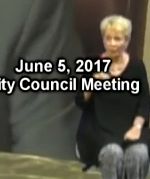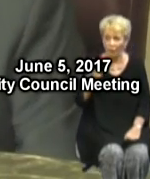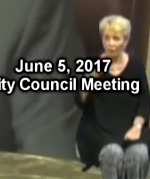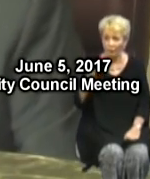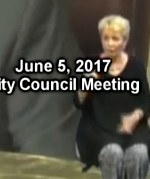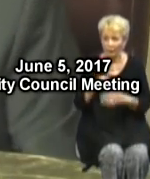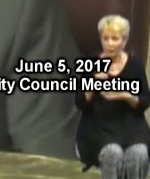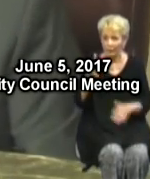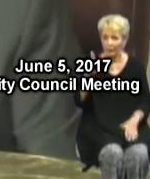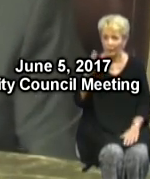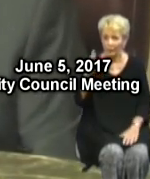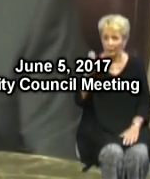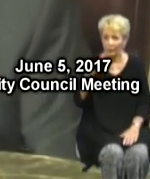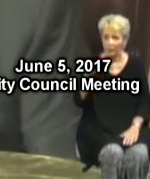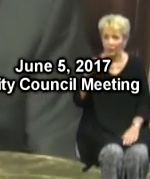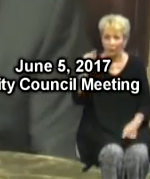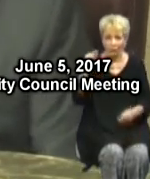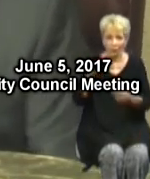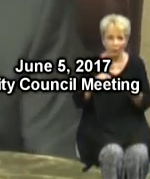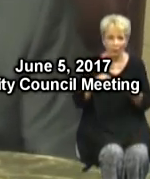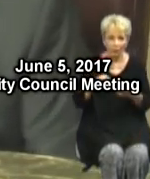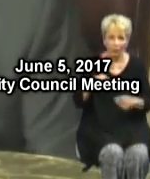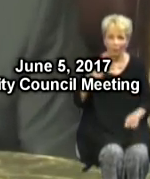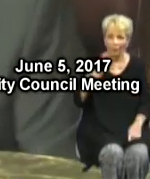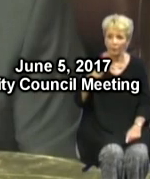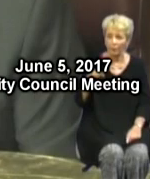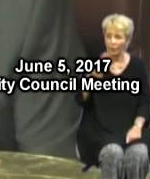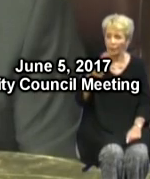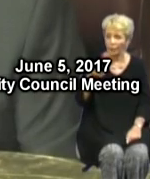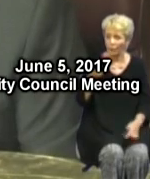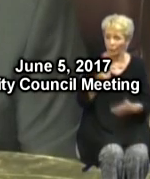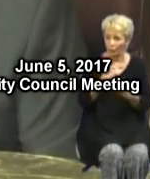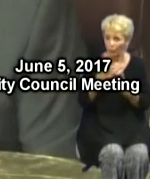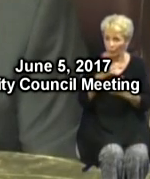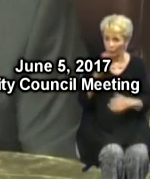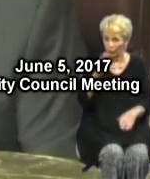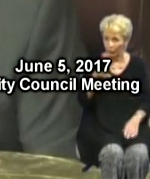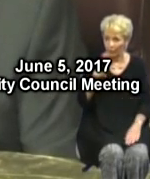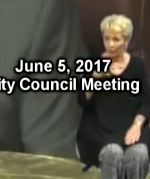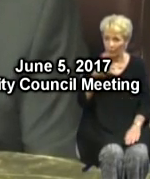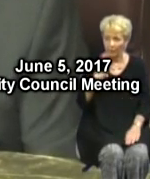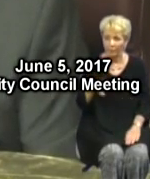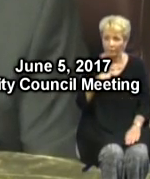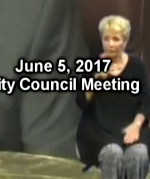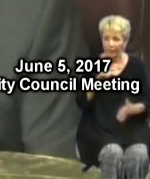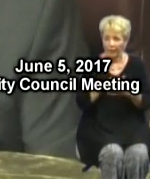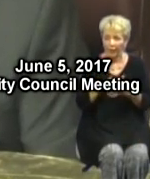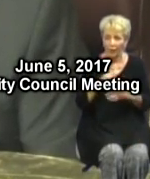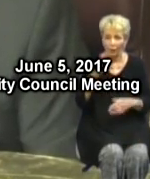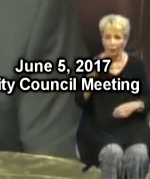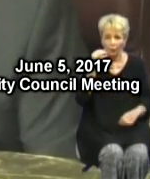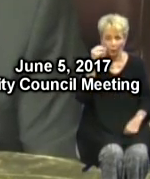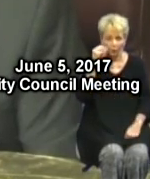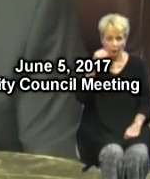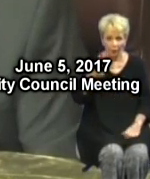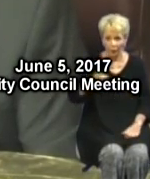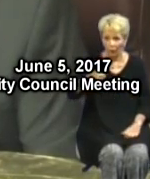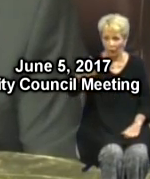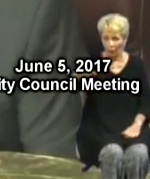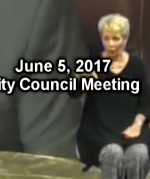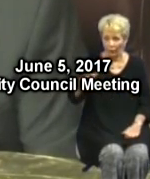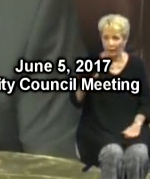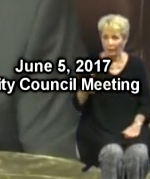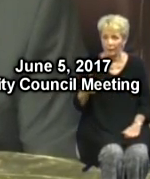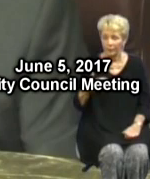side of Kirksey Bypass, runs all the way down to the wastewater treatment plant. And there are residences along it. It's